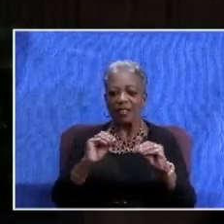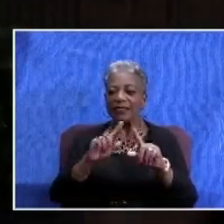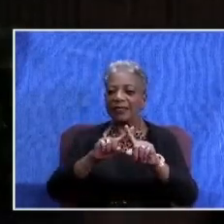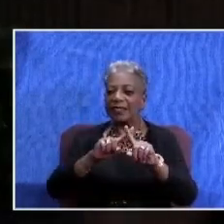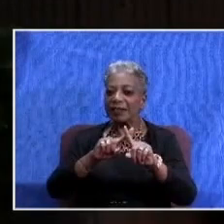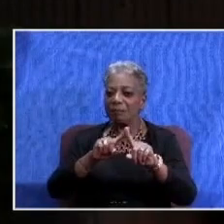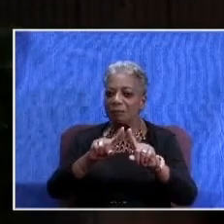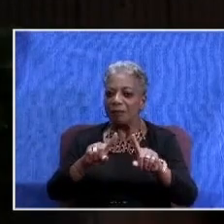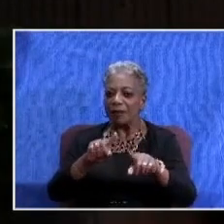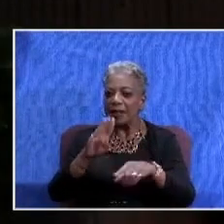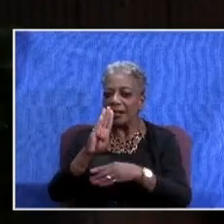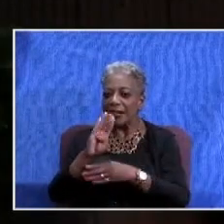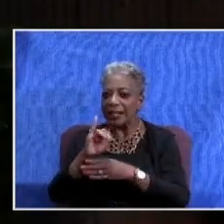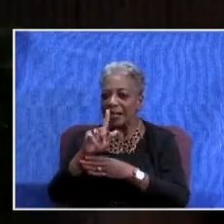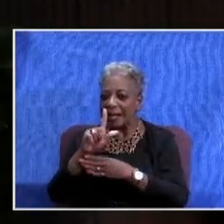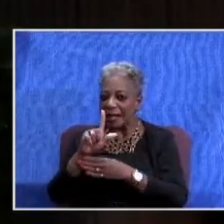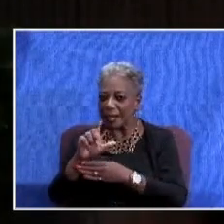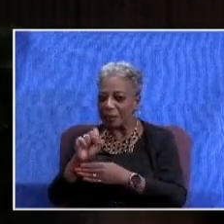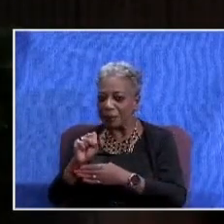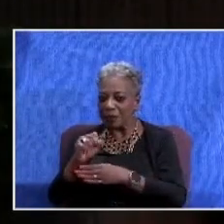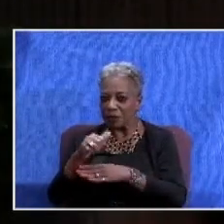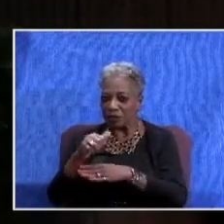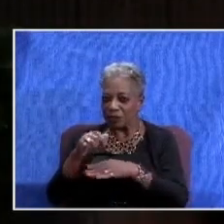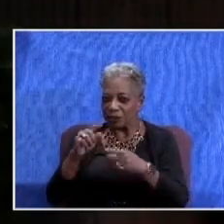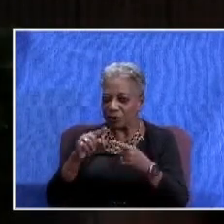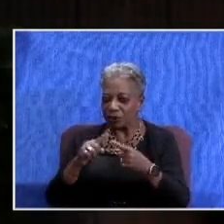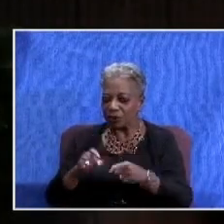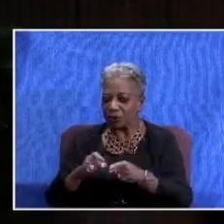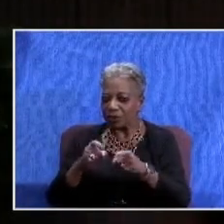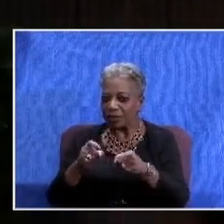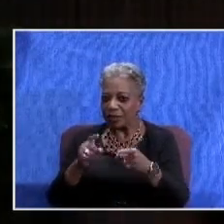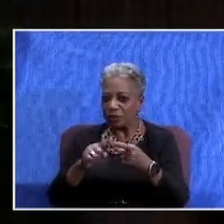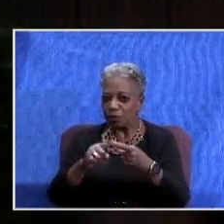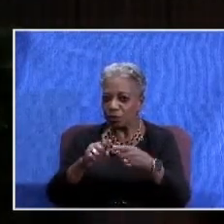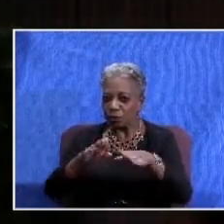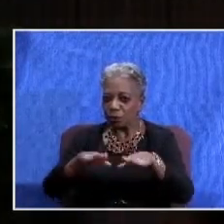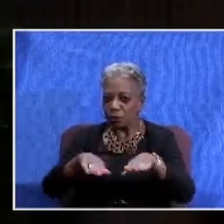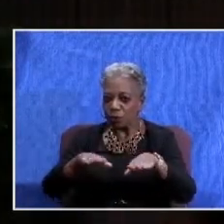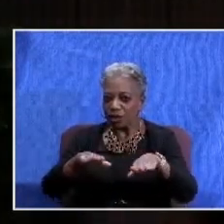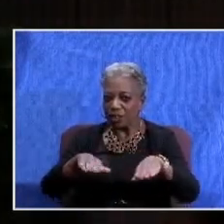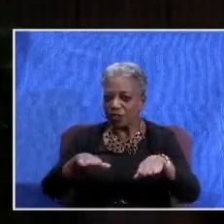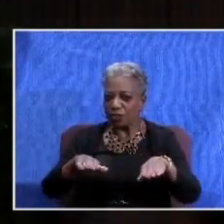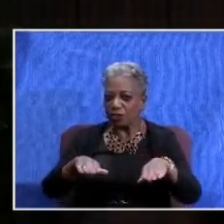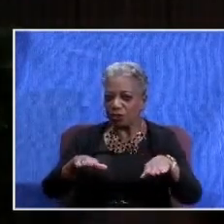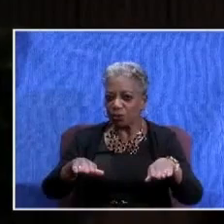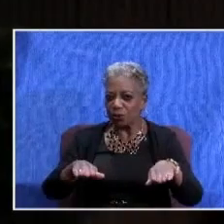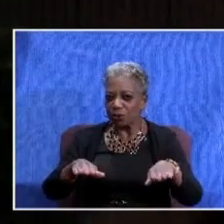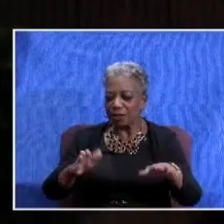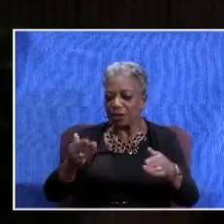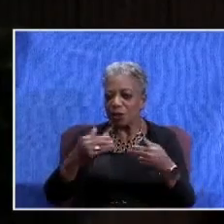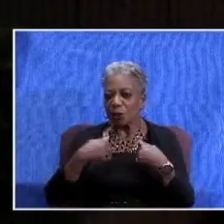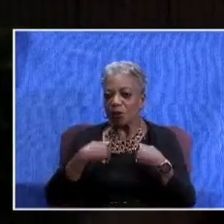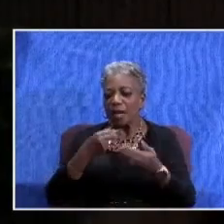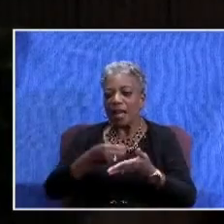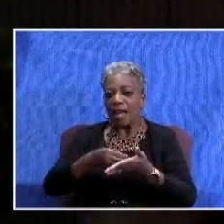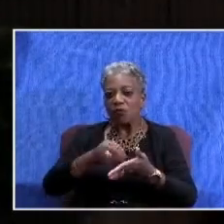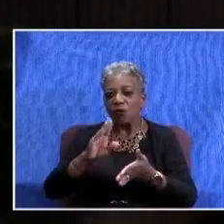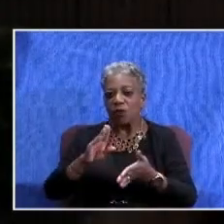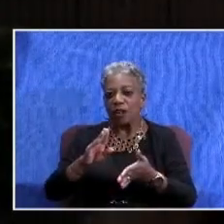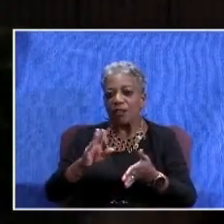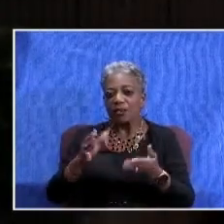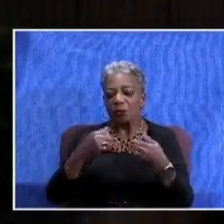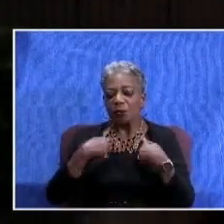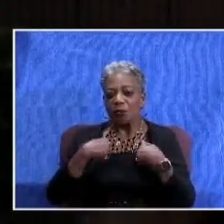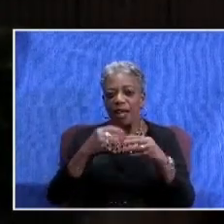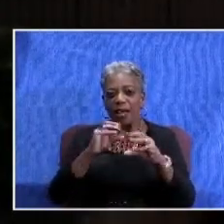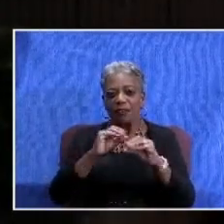We ain't passed any wealth down. And the reason why I don't have any wealth because our wealth has been plundered through injustice. Let me give it to